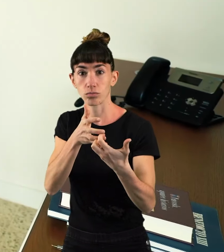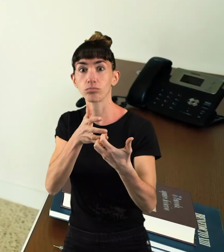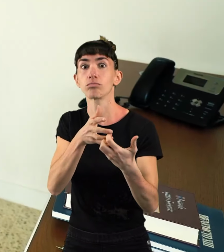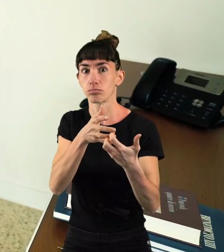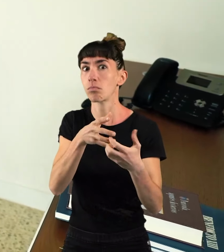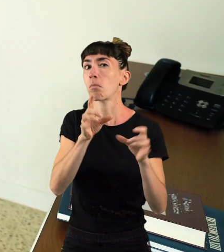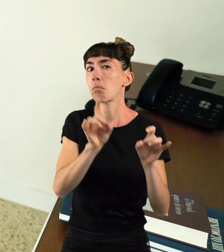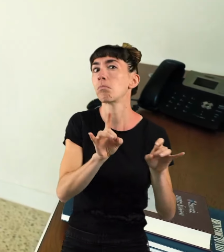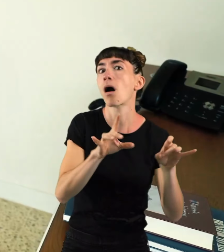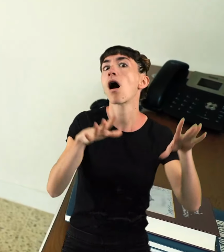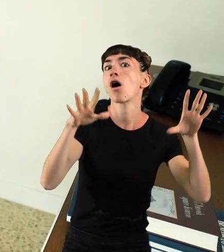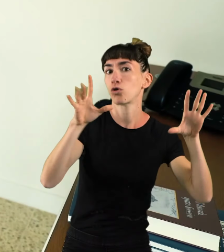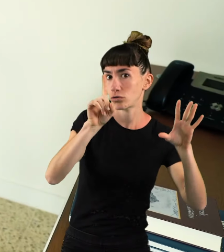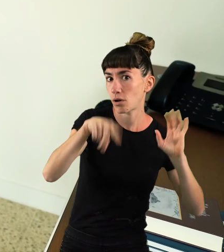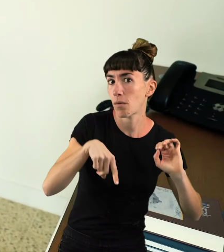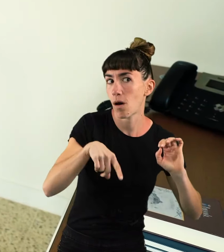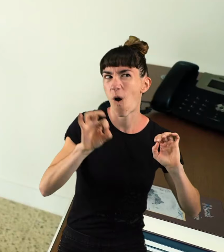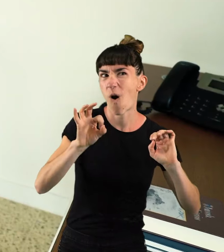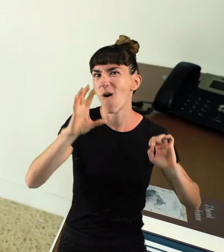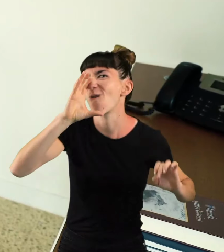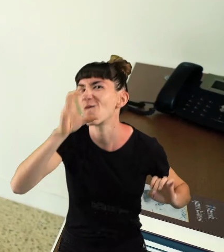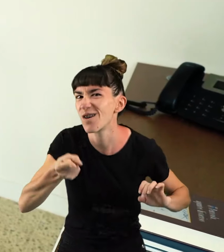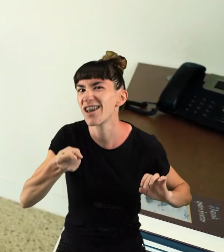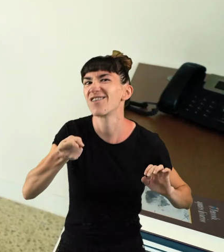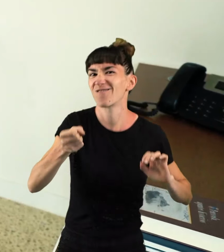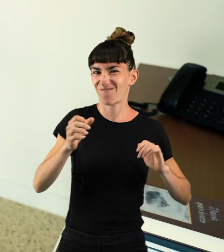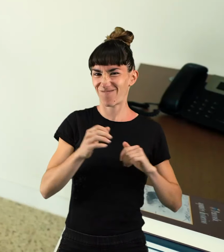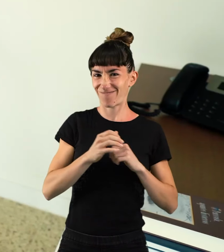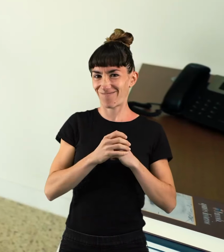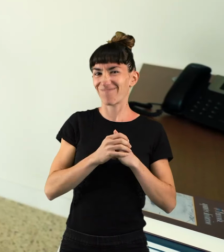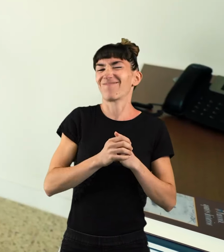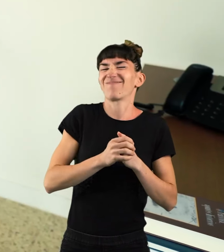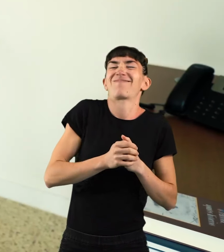also magicians, or witches.